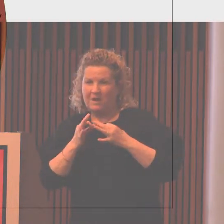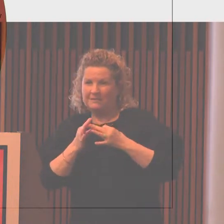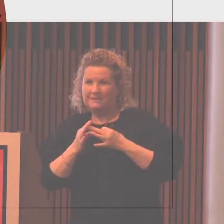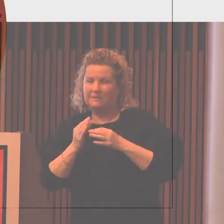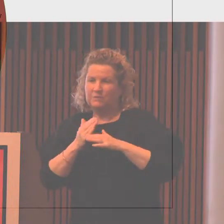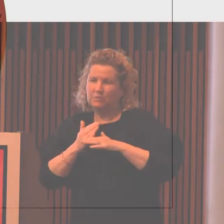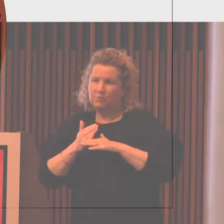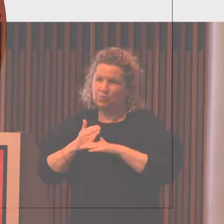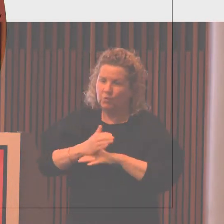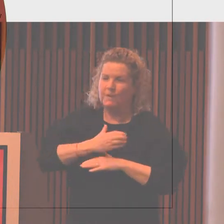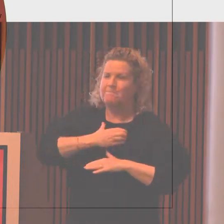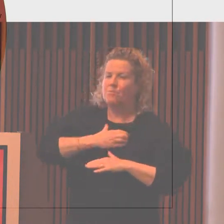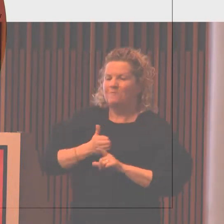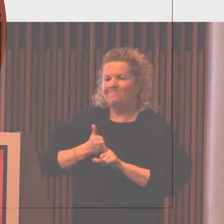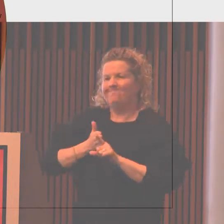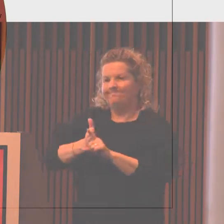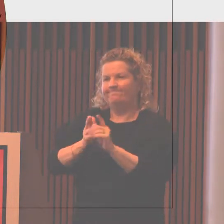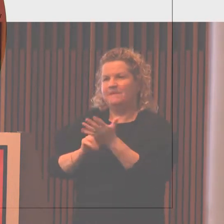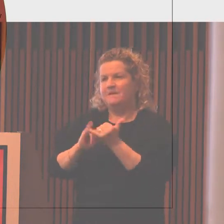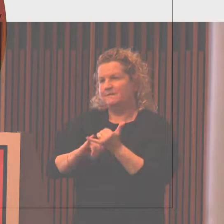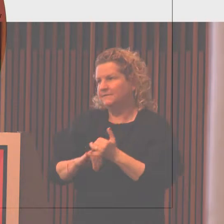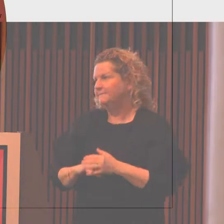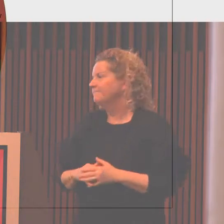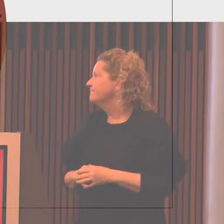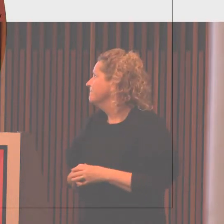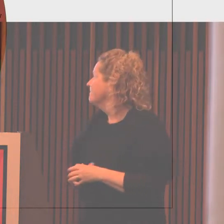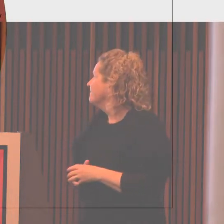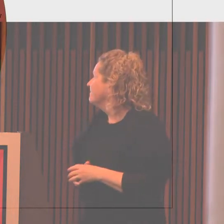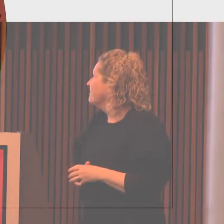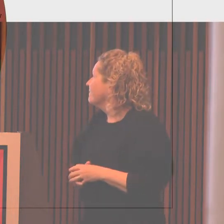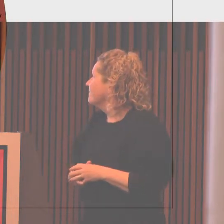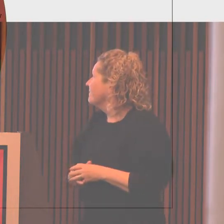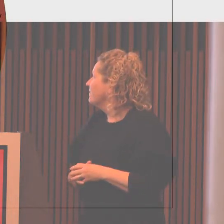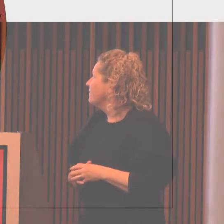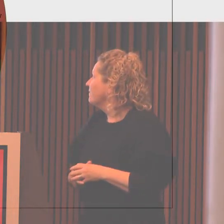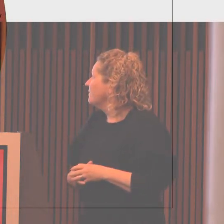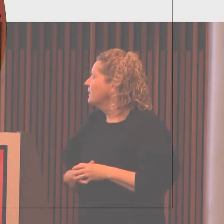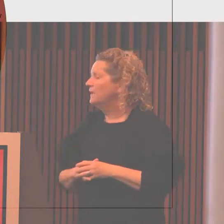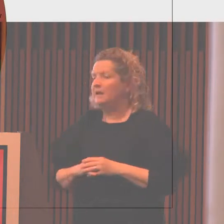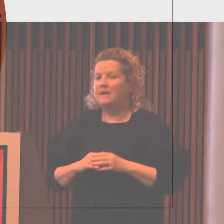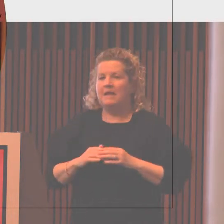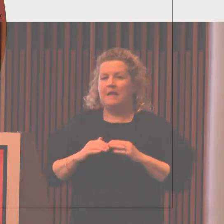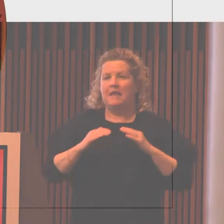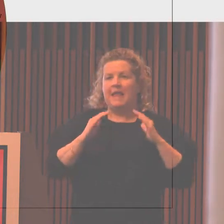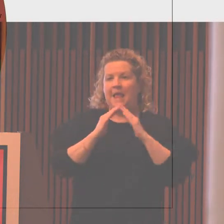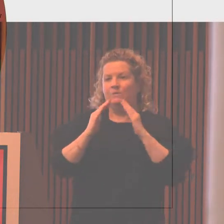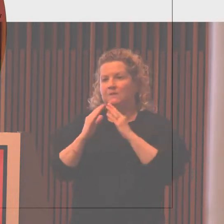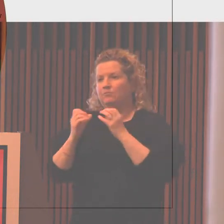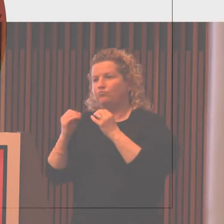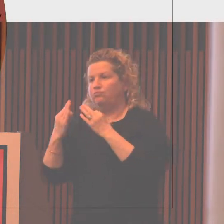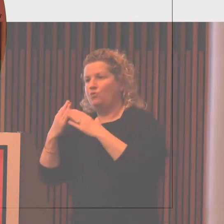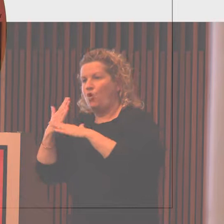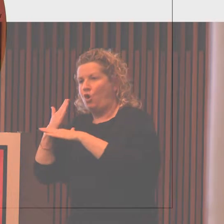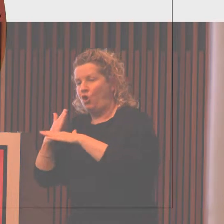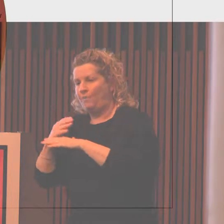issues, but that's how it works out. The next, in actual fact, the housing and homelessness, the purple one, should